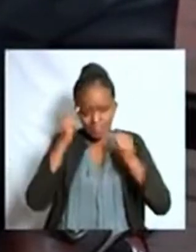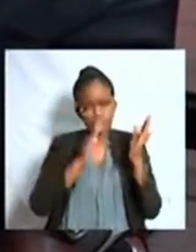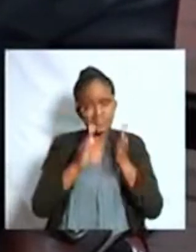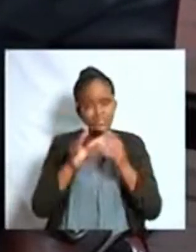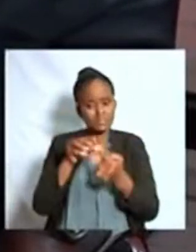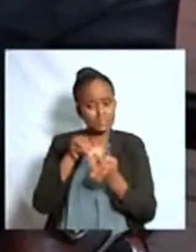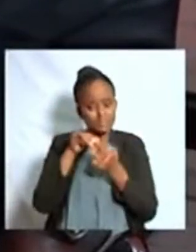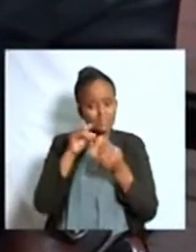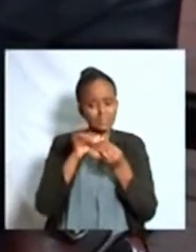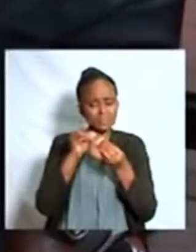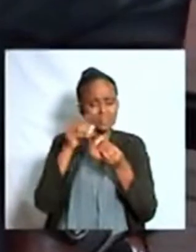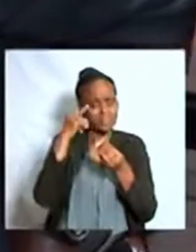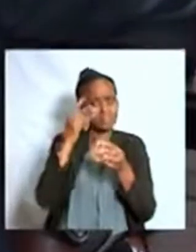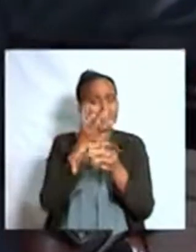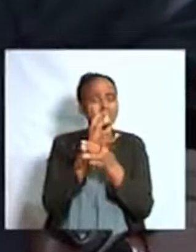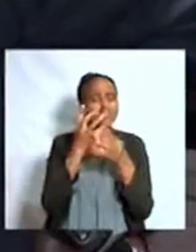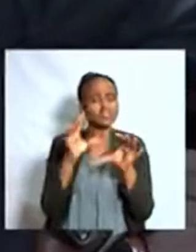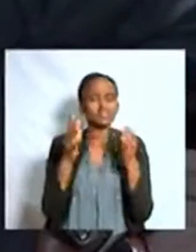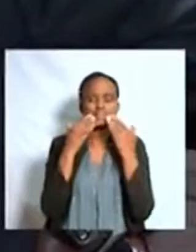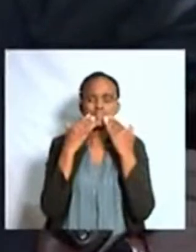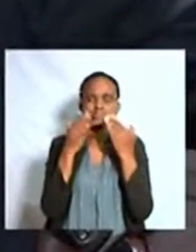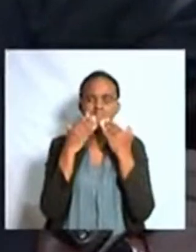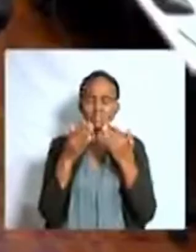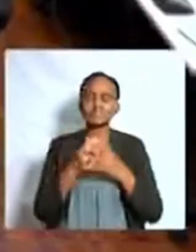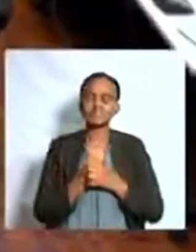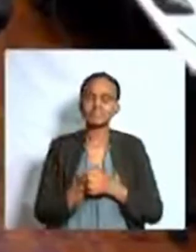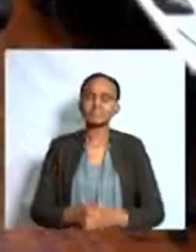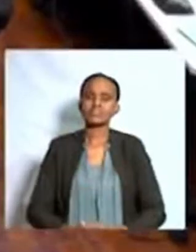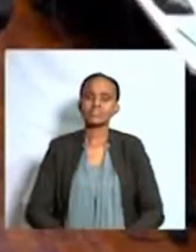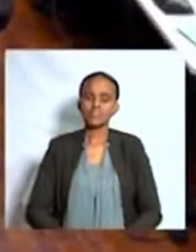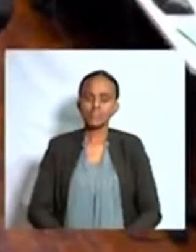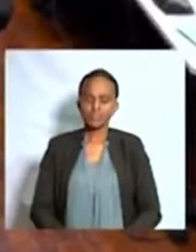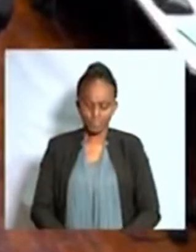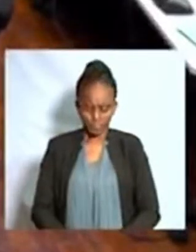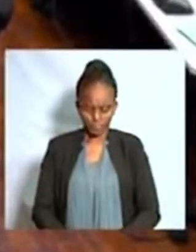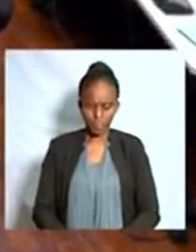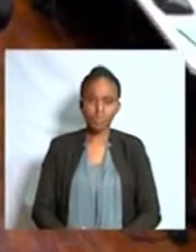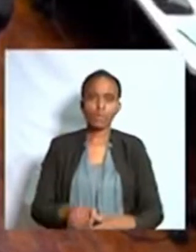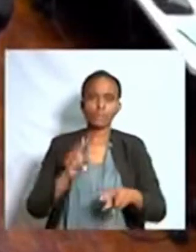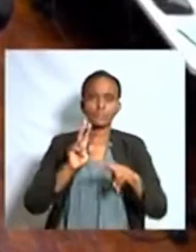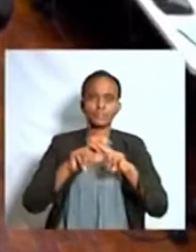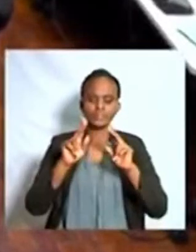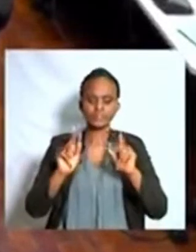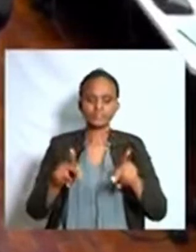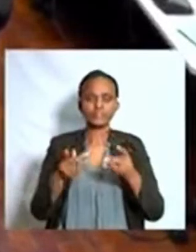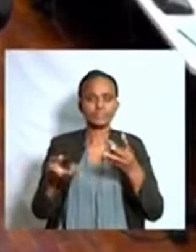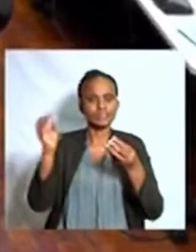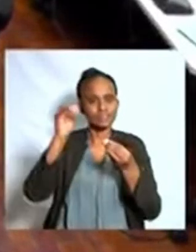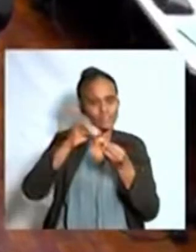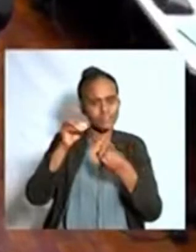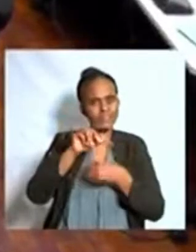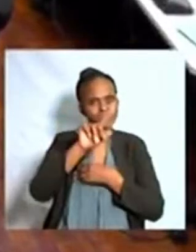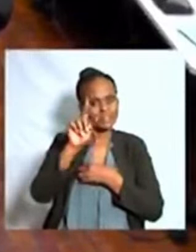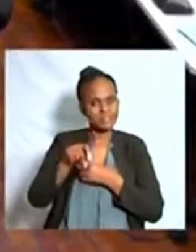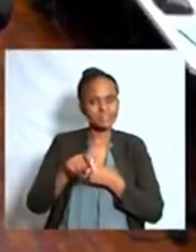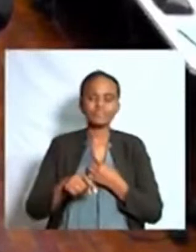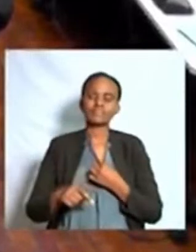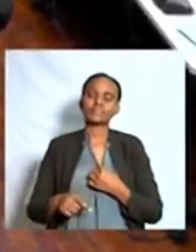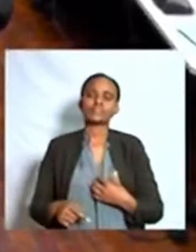especially for Chinsari? Thank you. No. Chair, just an addition on that question.